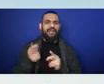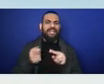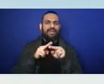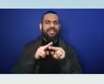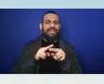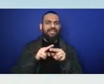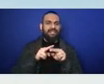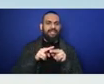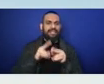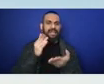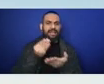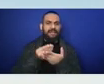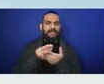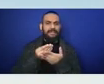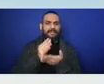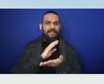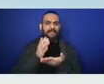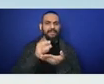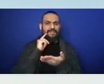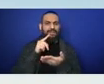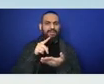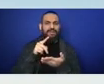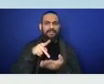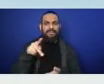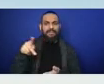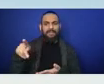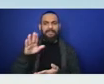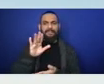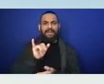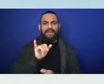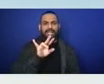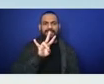just extending the deadline?